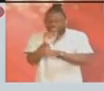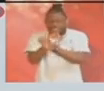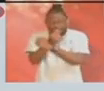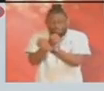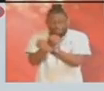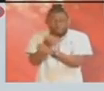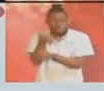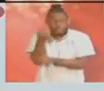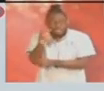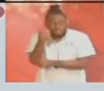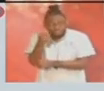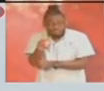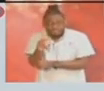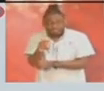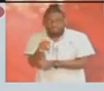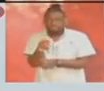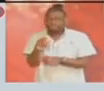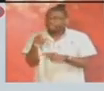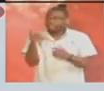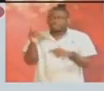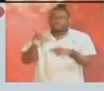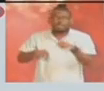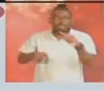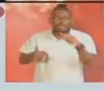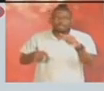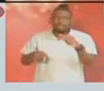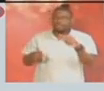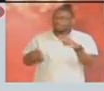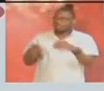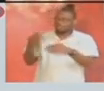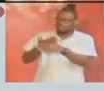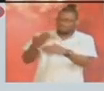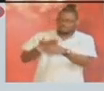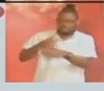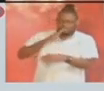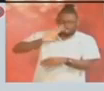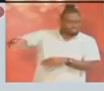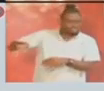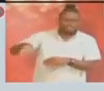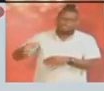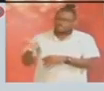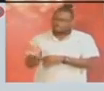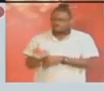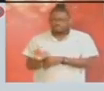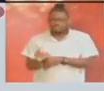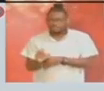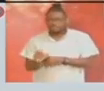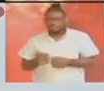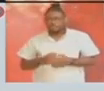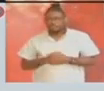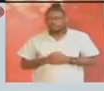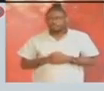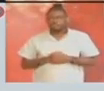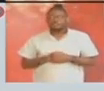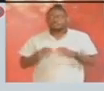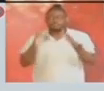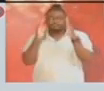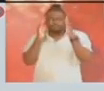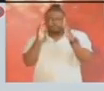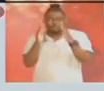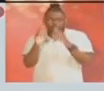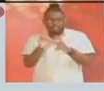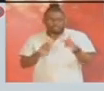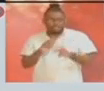be ignored. We also pay attention to our hospital occupancy rates.